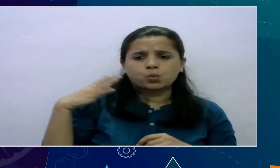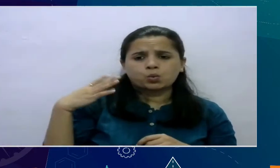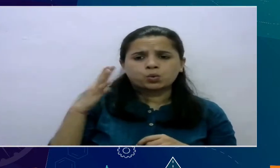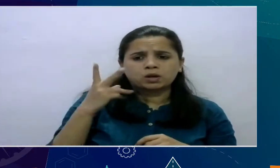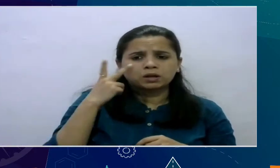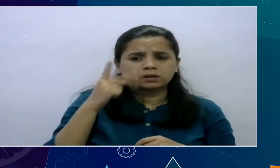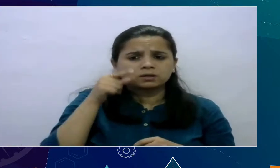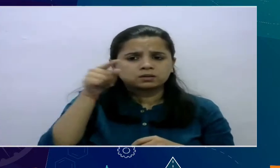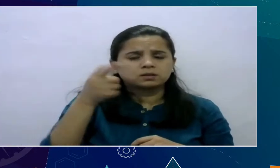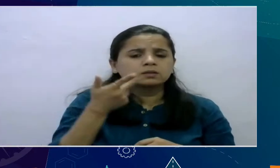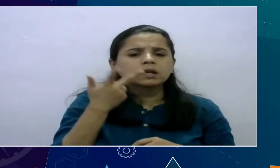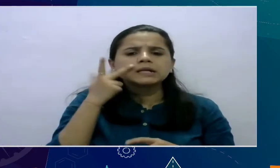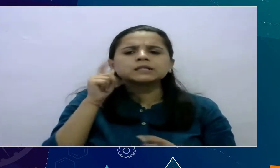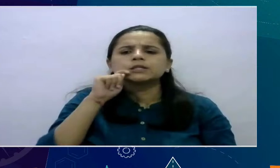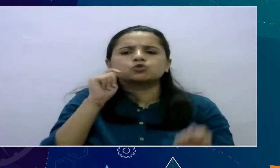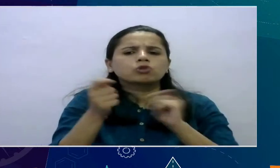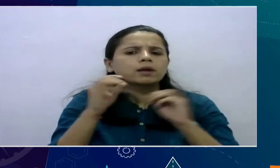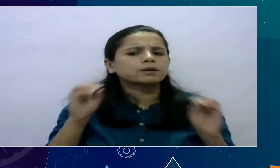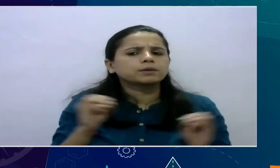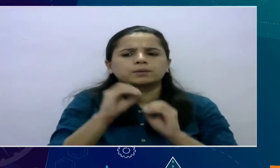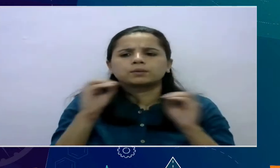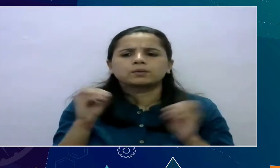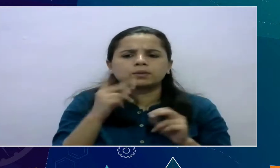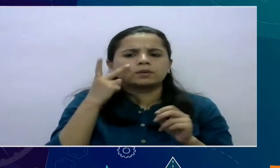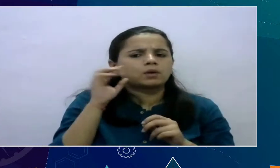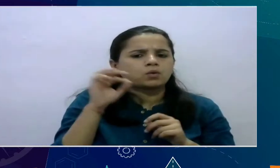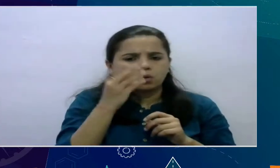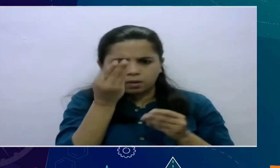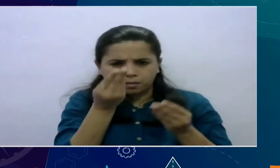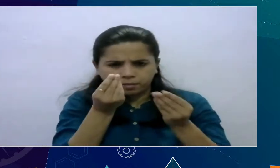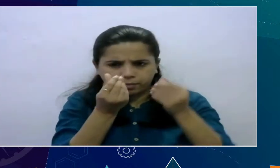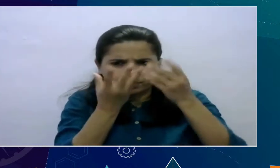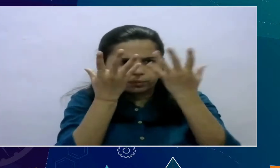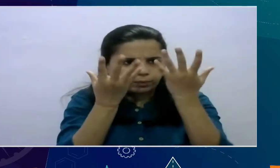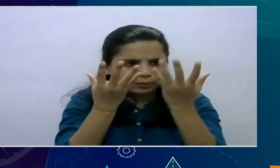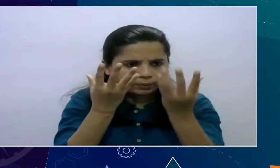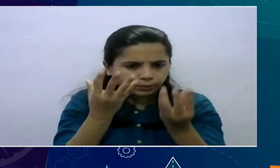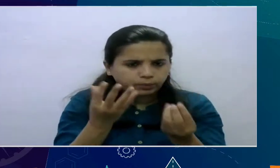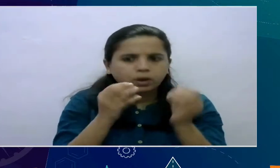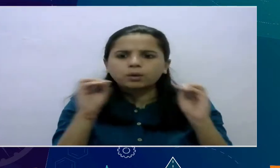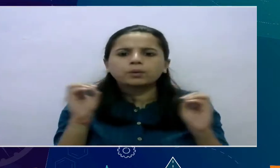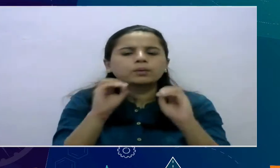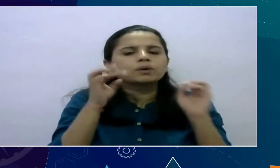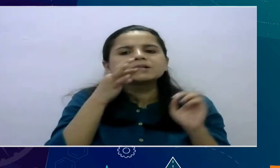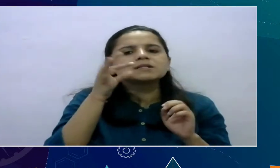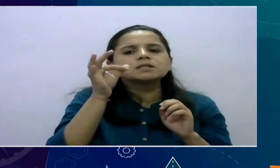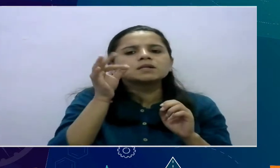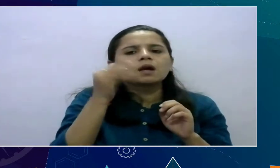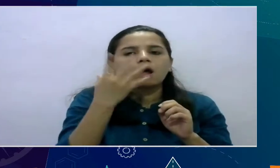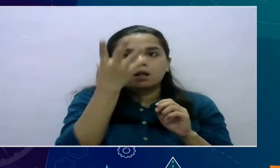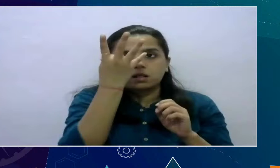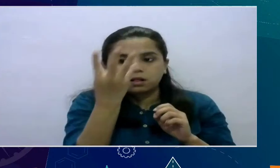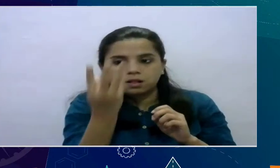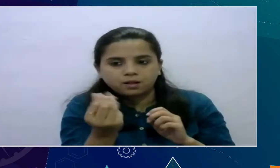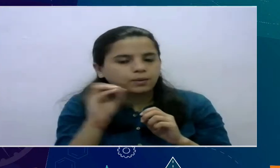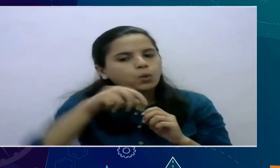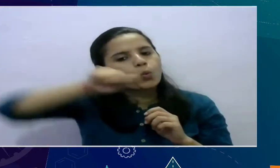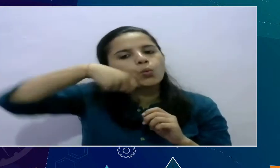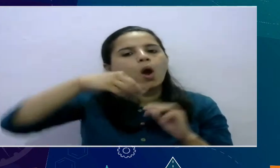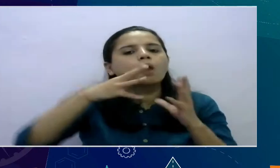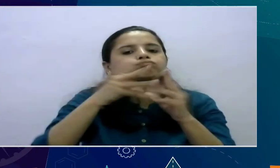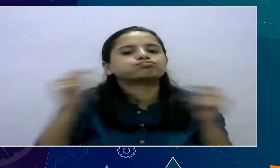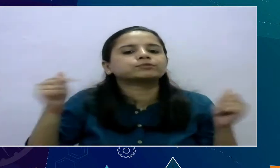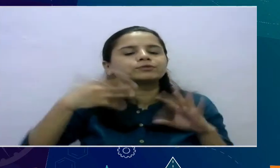find that there is no change. I don't find any sediment being formed at the center. That means salt is not settling down. So it is